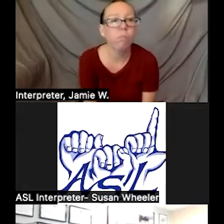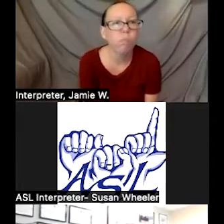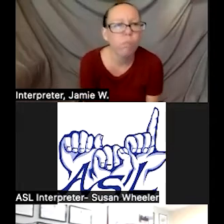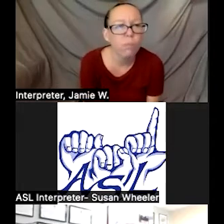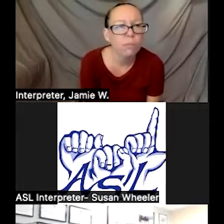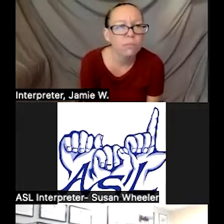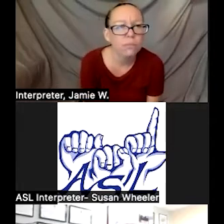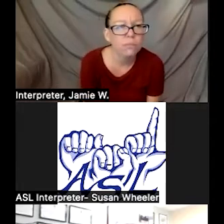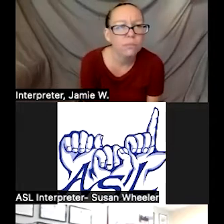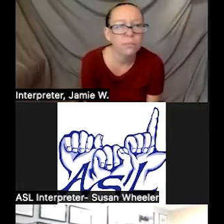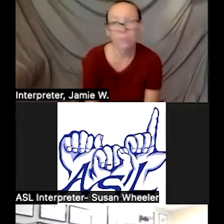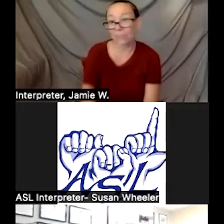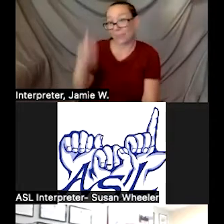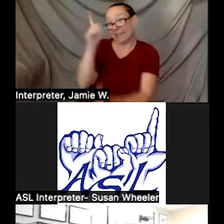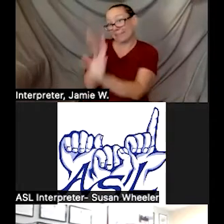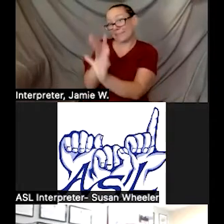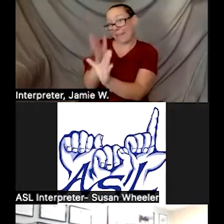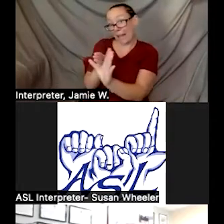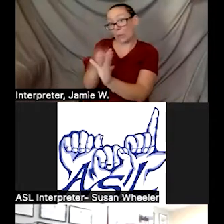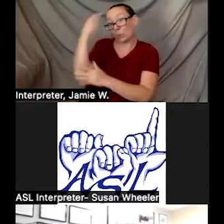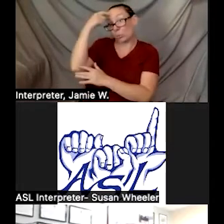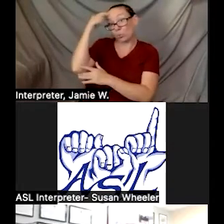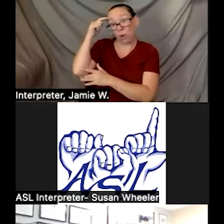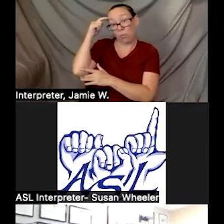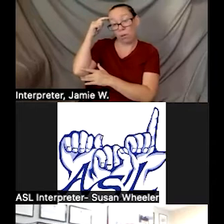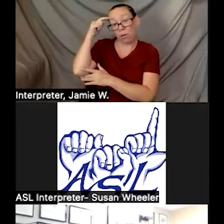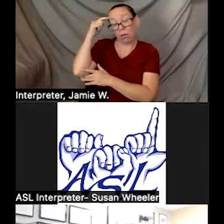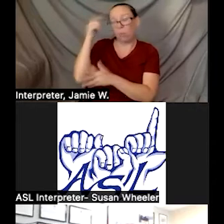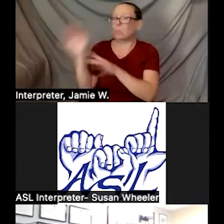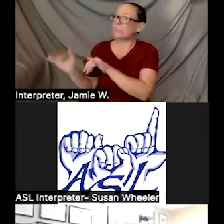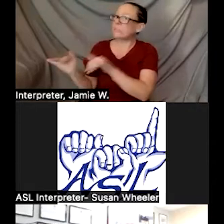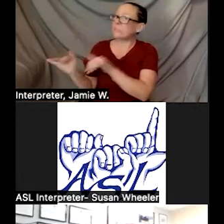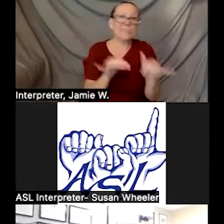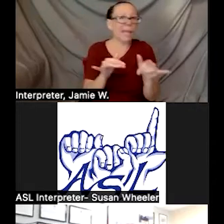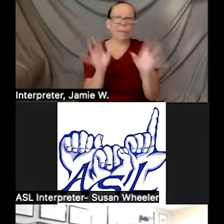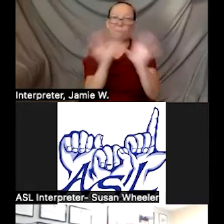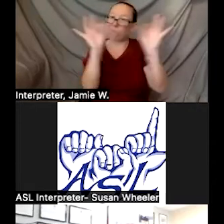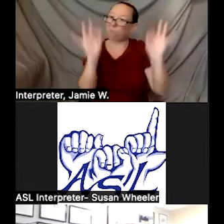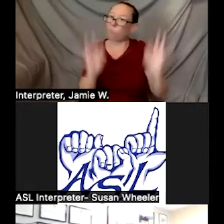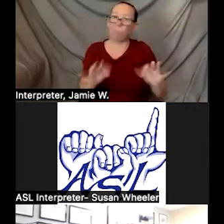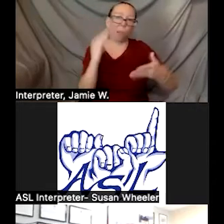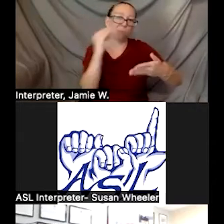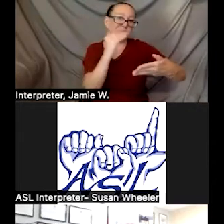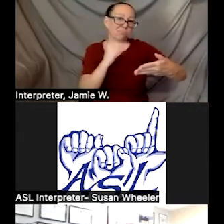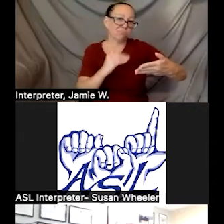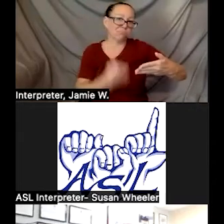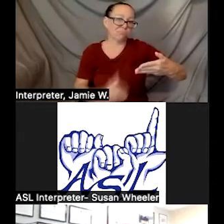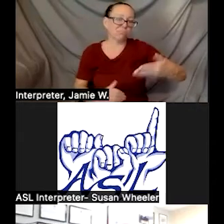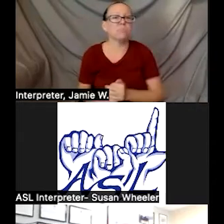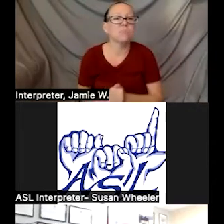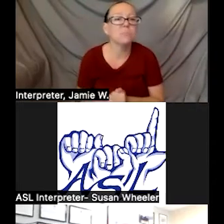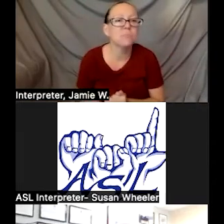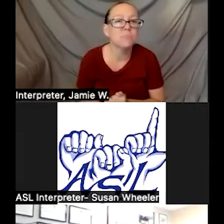And again, we have psychological trauma, and it follows the same format as the originals in that it lists